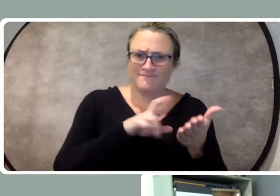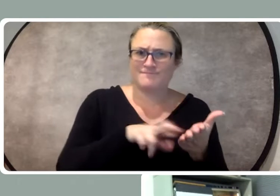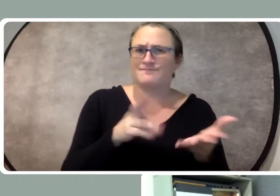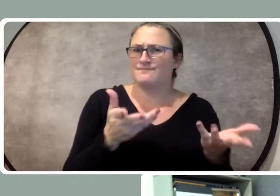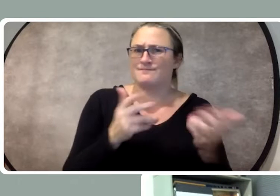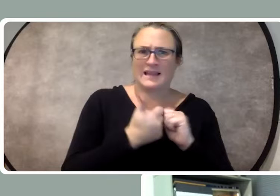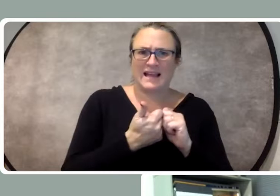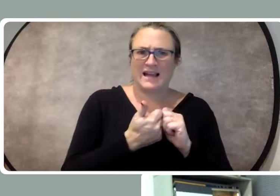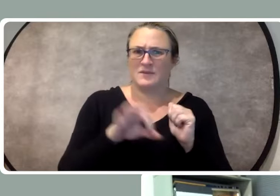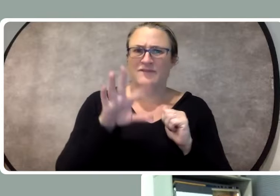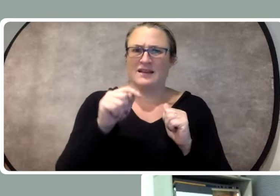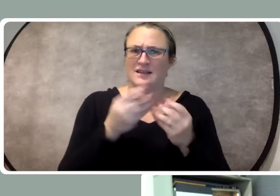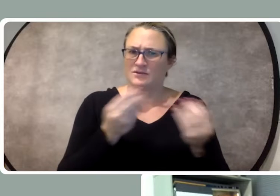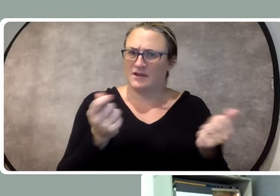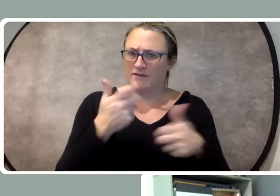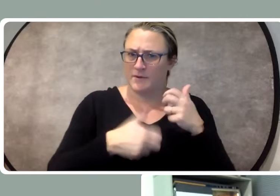community?